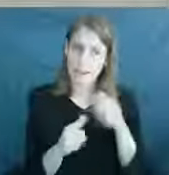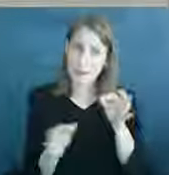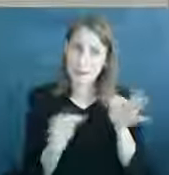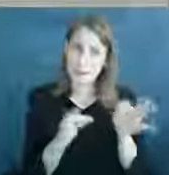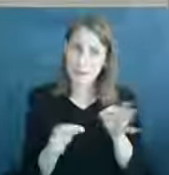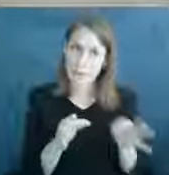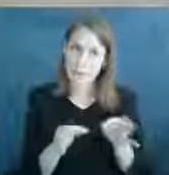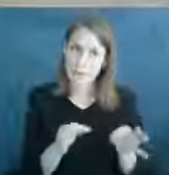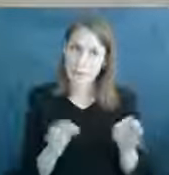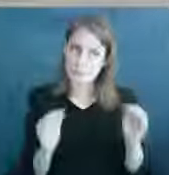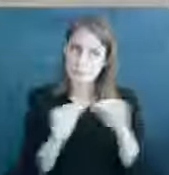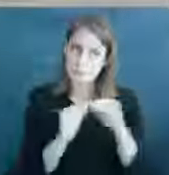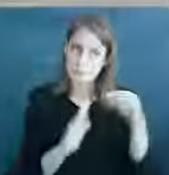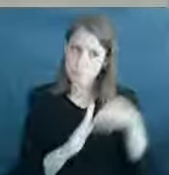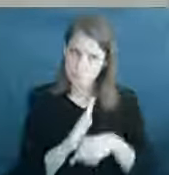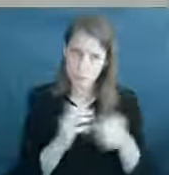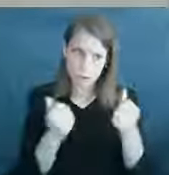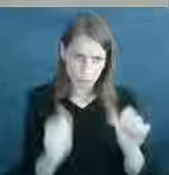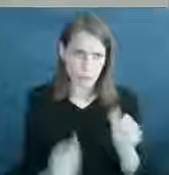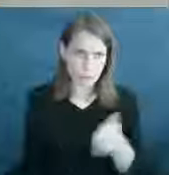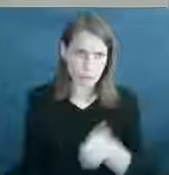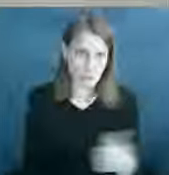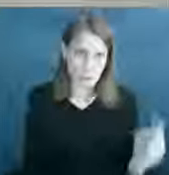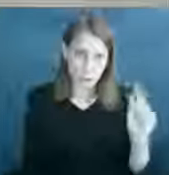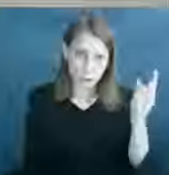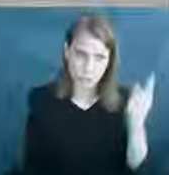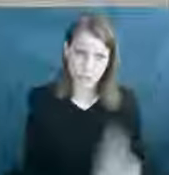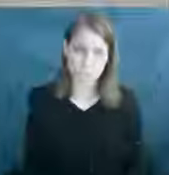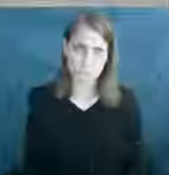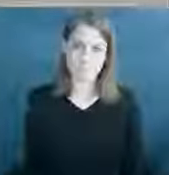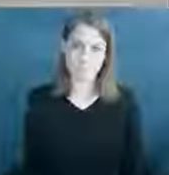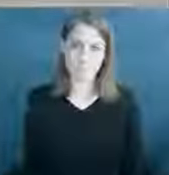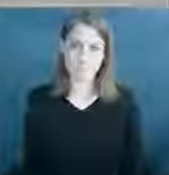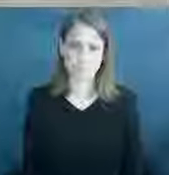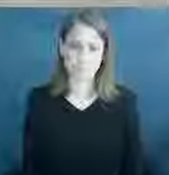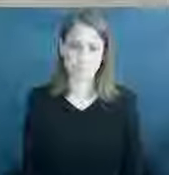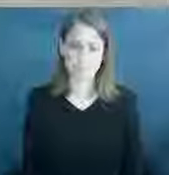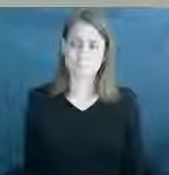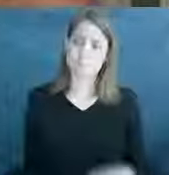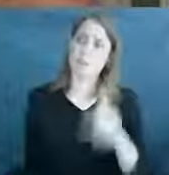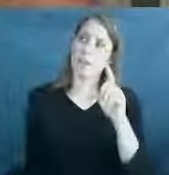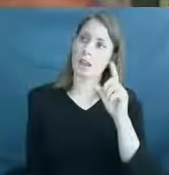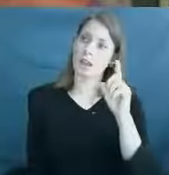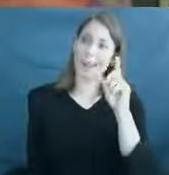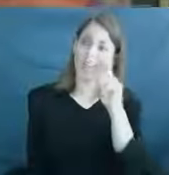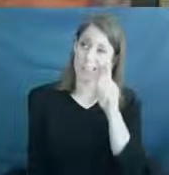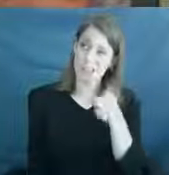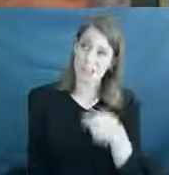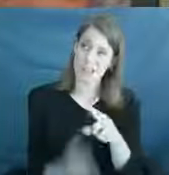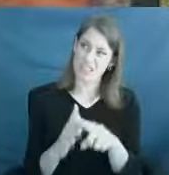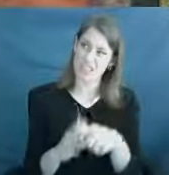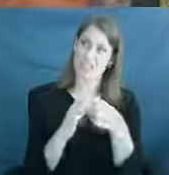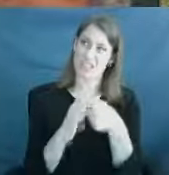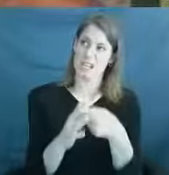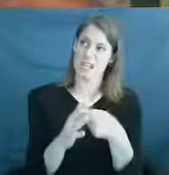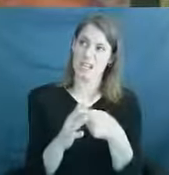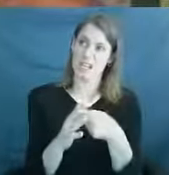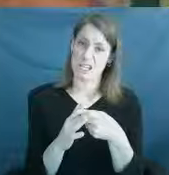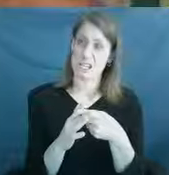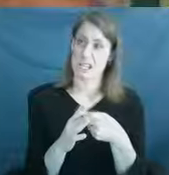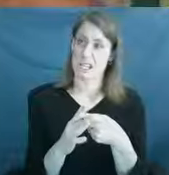square. So if you have a go, I'll then go through an exercise on a sheet with you. Just try and do the exercise there